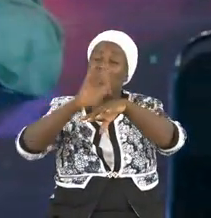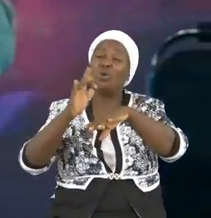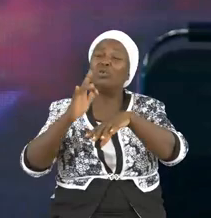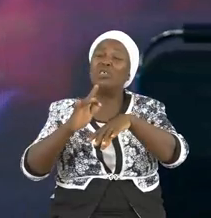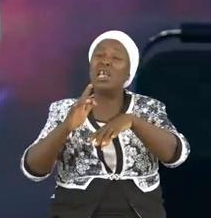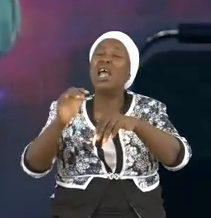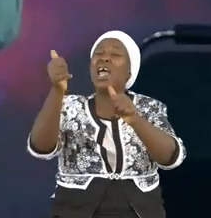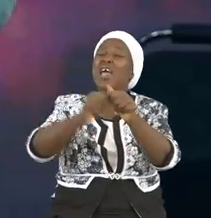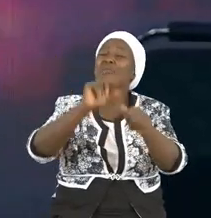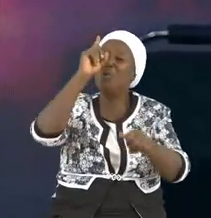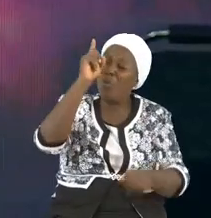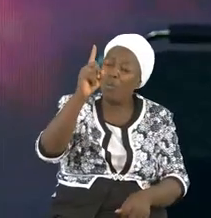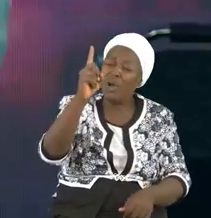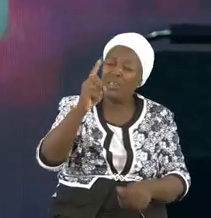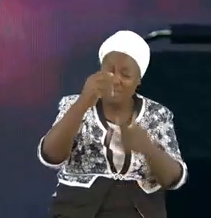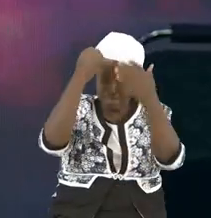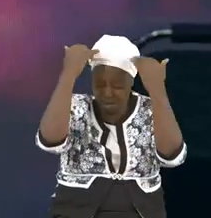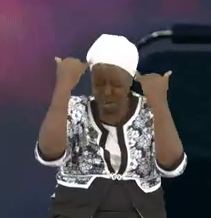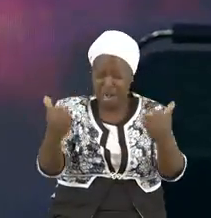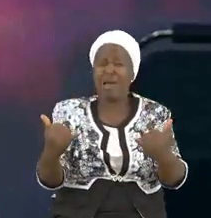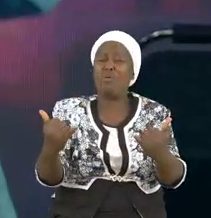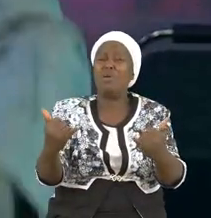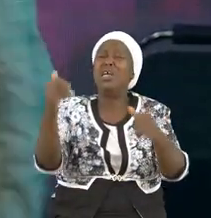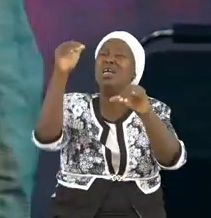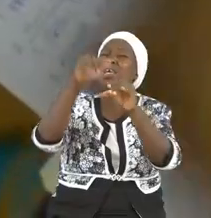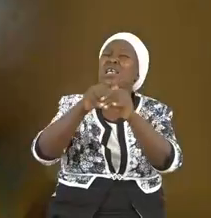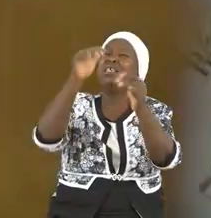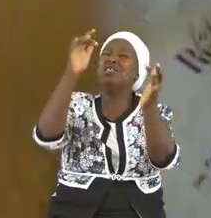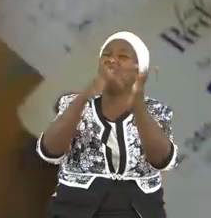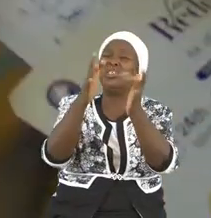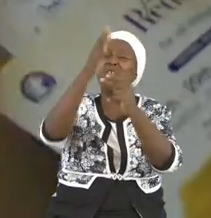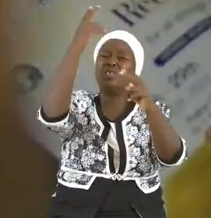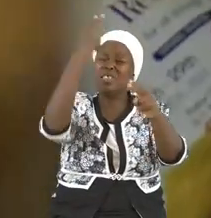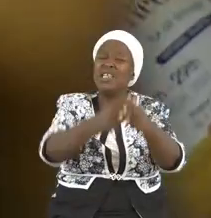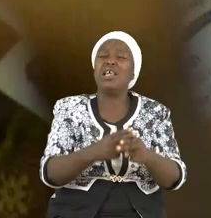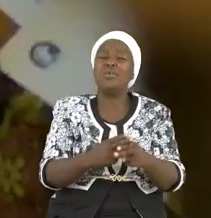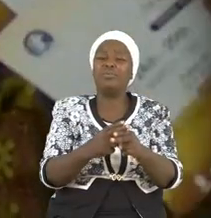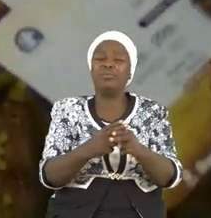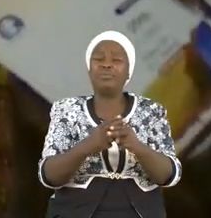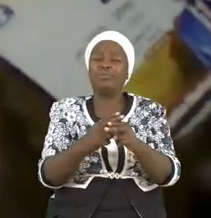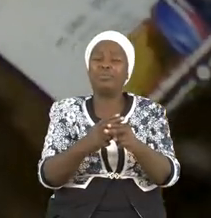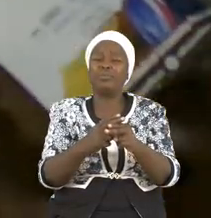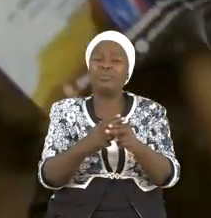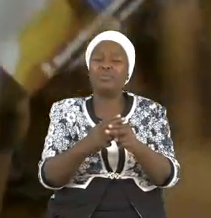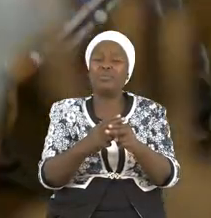everyone right now in Jesus' name.